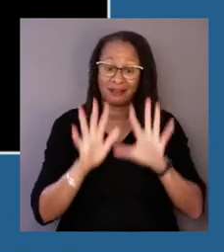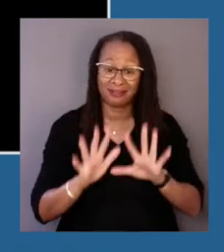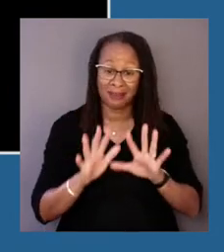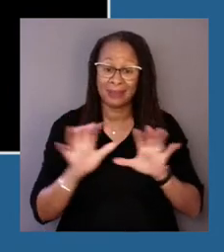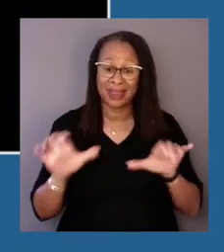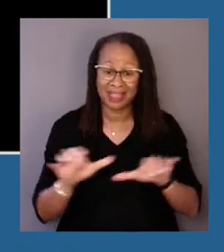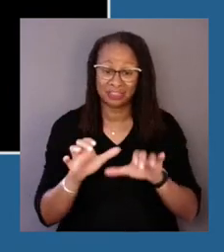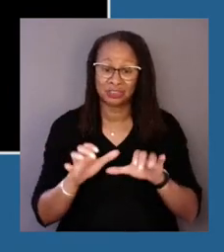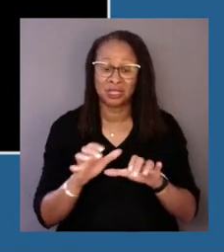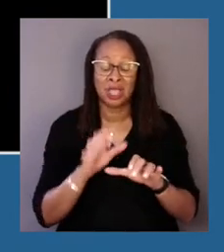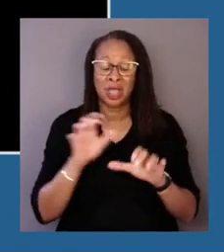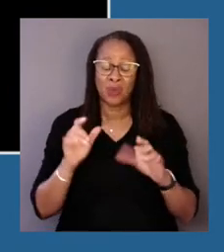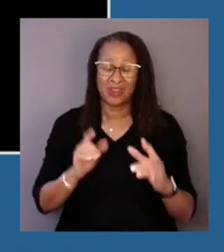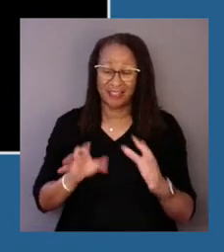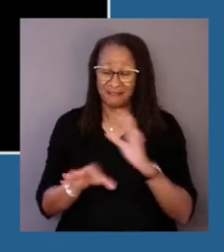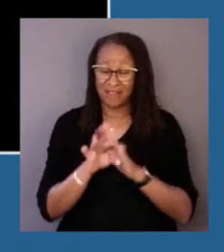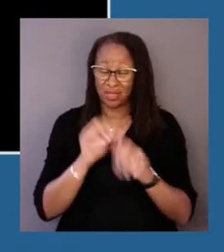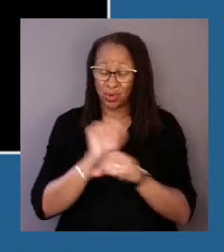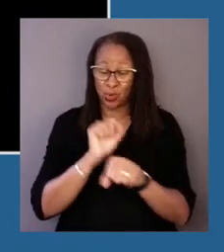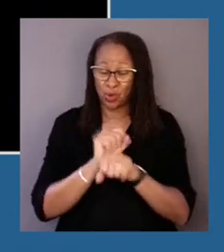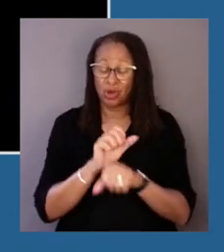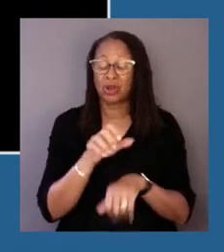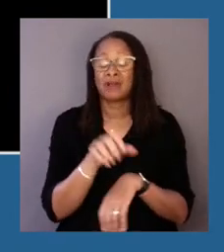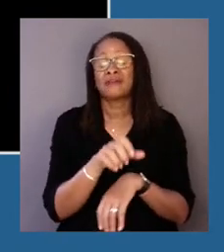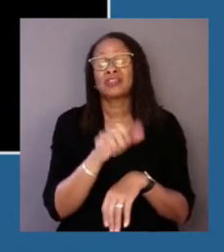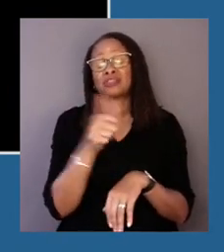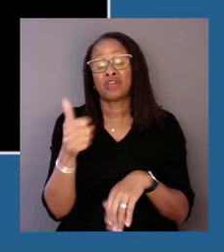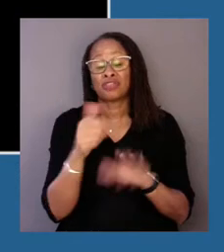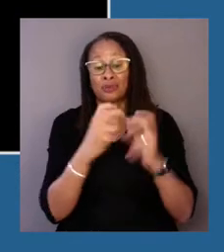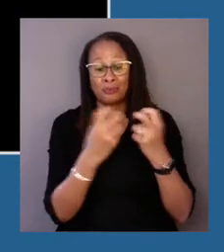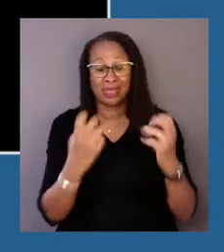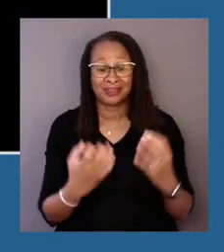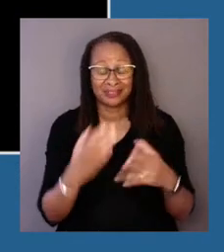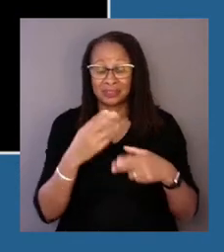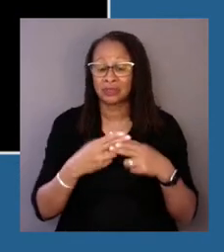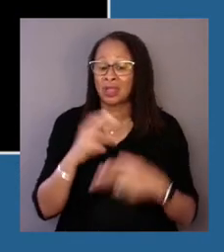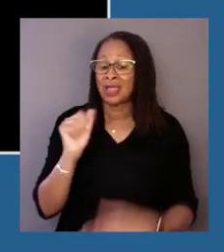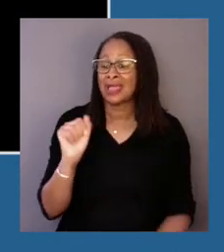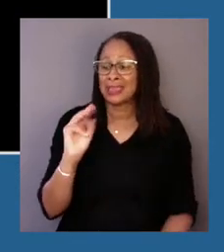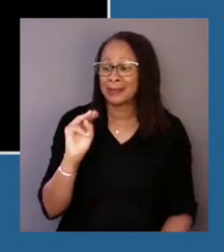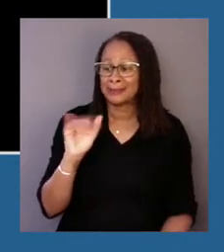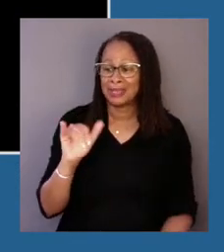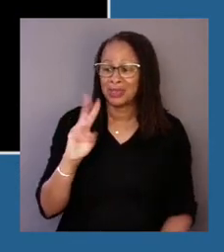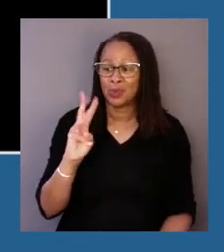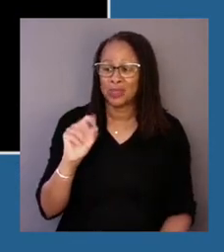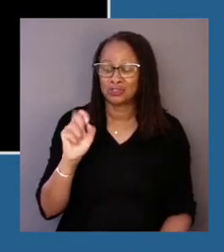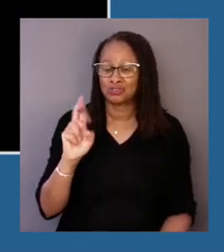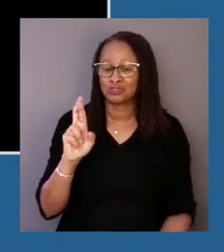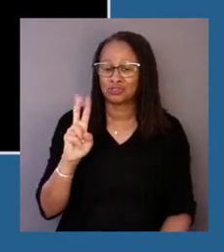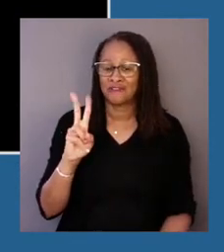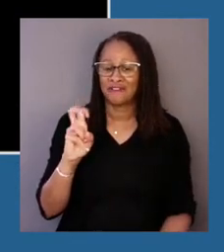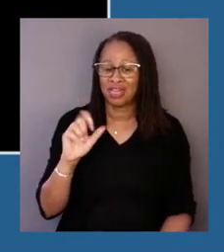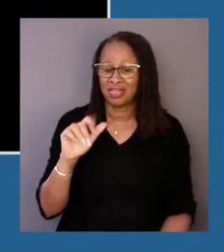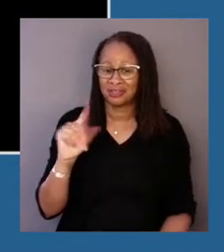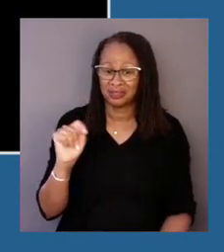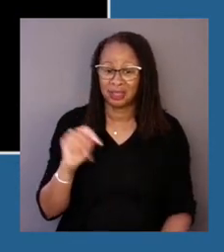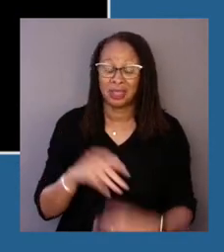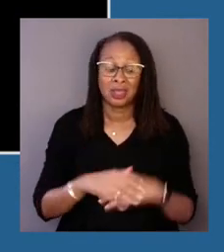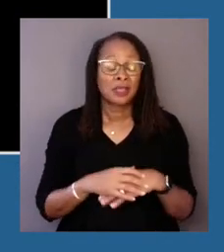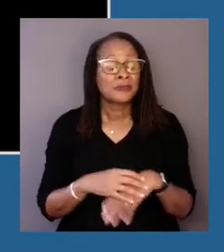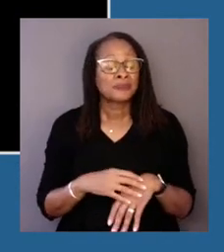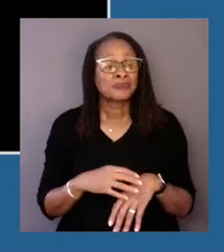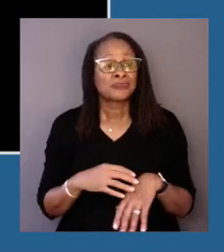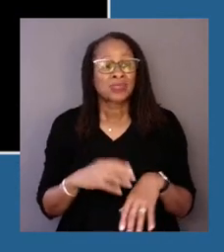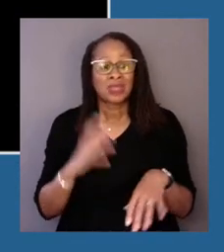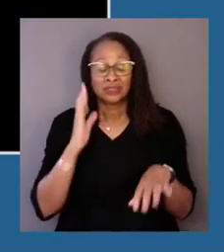of another one of our panelists, Amy Westervelt. I'd heard about fossil fuel disinformation and the fact that Exxon knew, hashtag Exxon